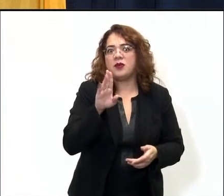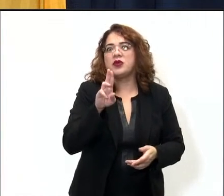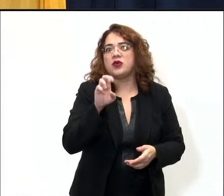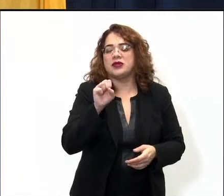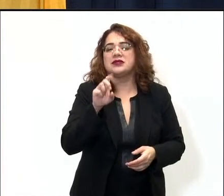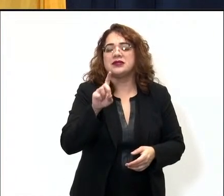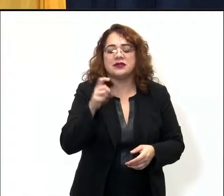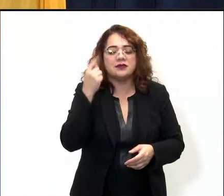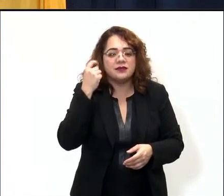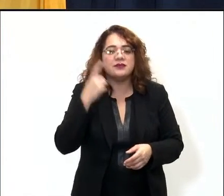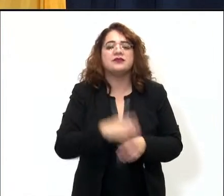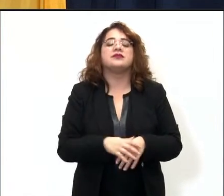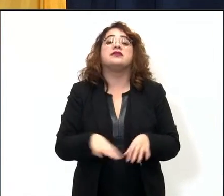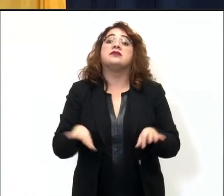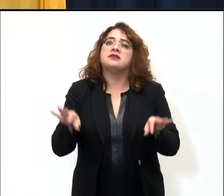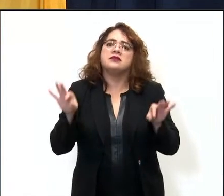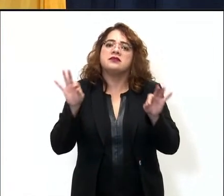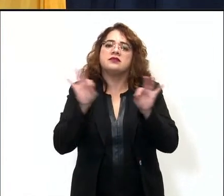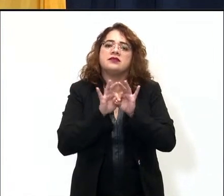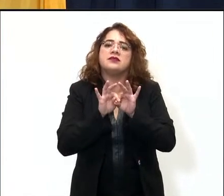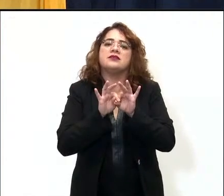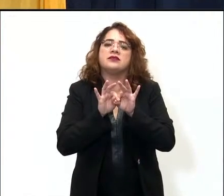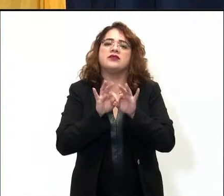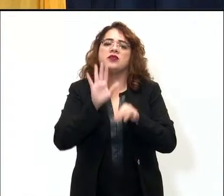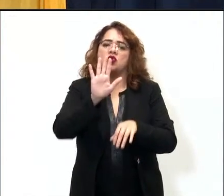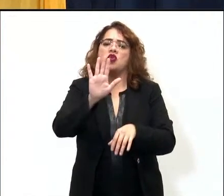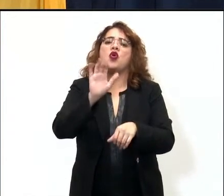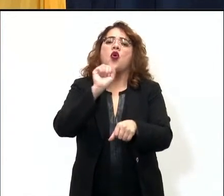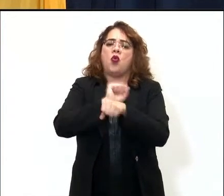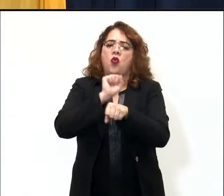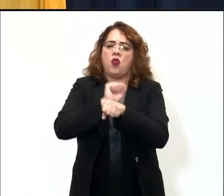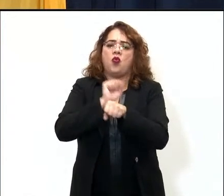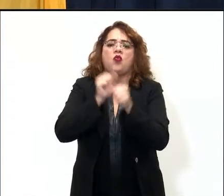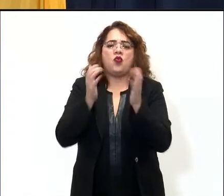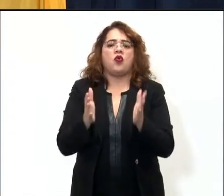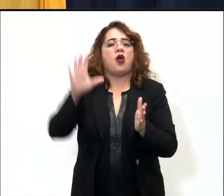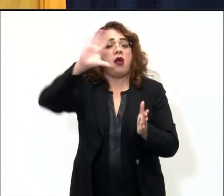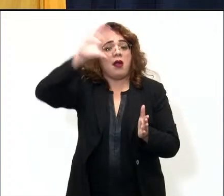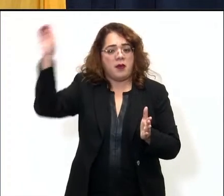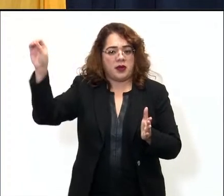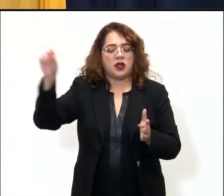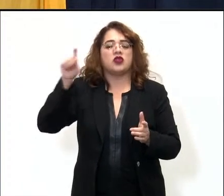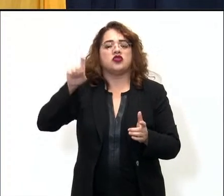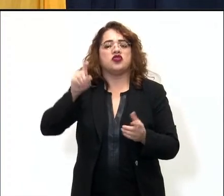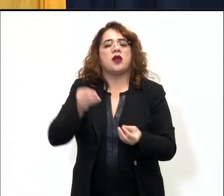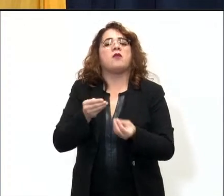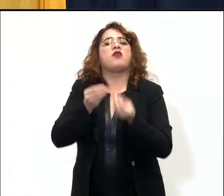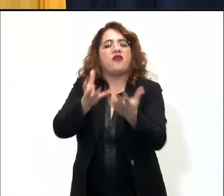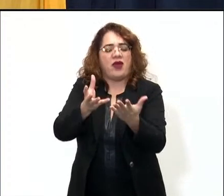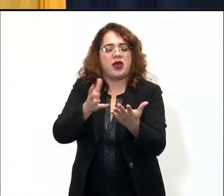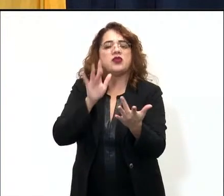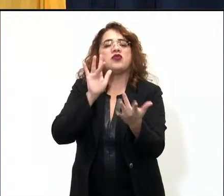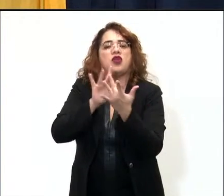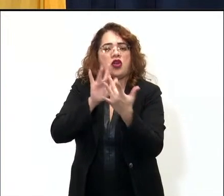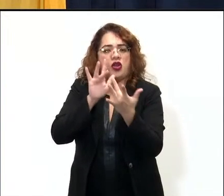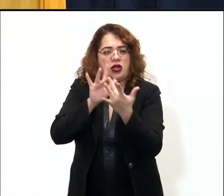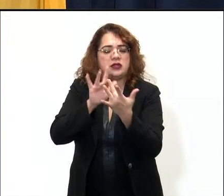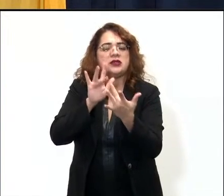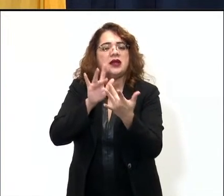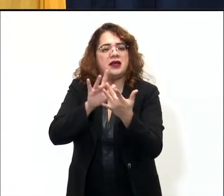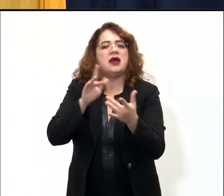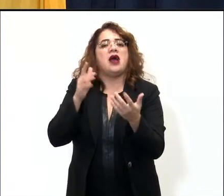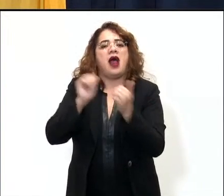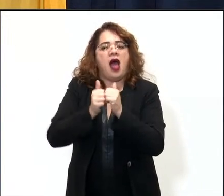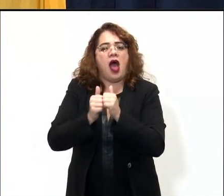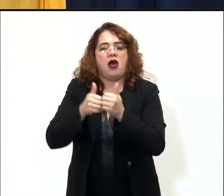it down. But please note that if you end up having trouble with your institution or you don't get your vaccination,